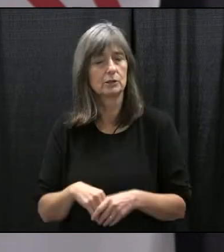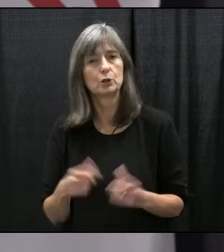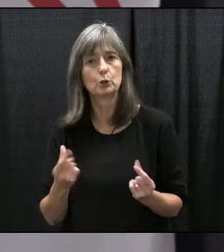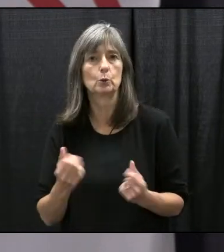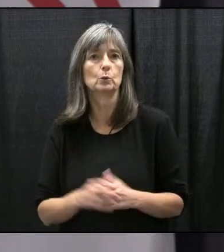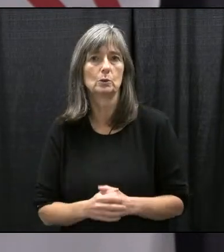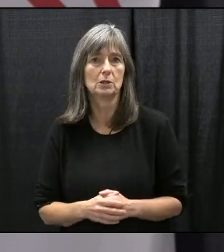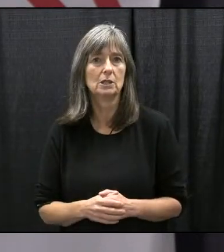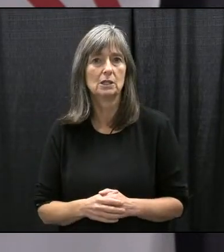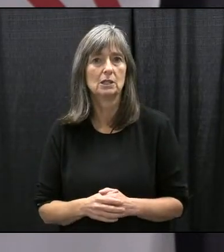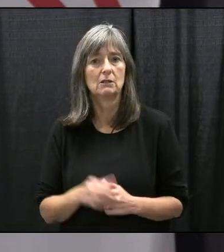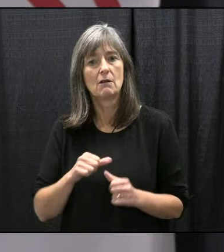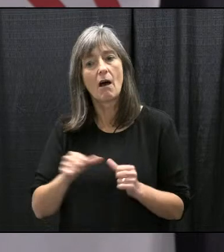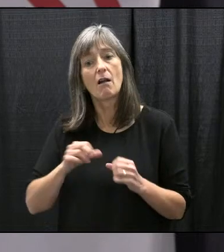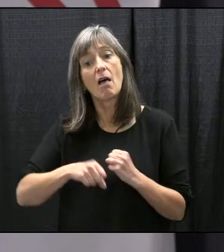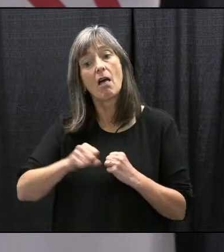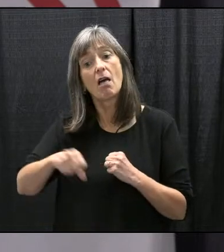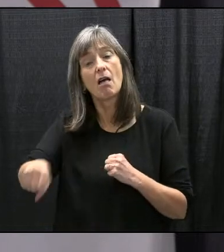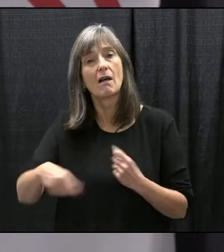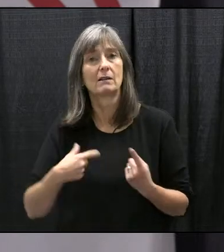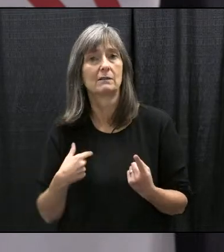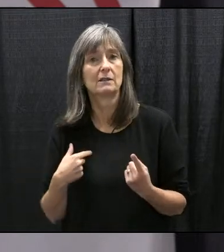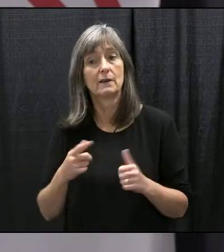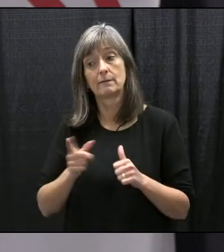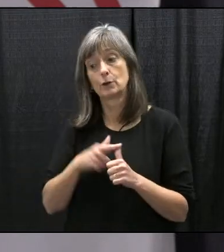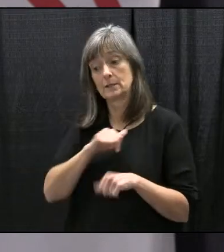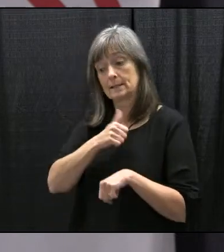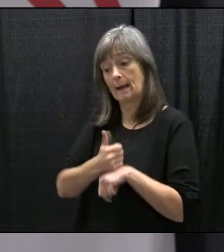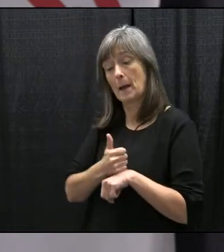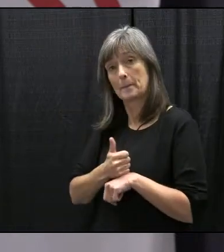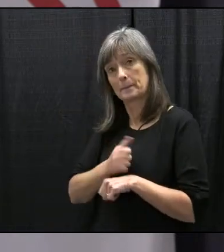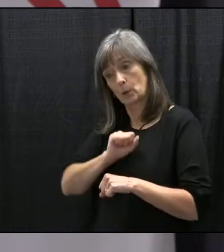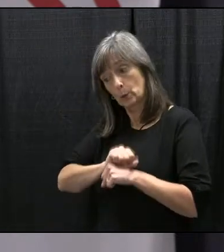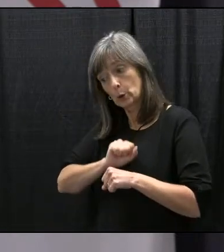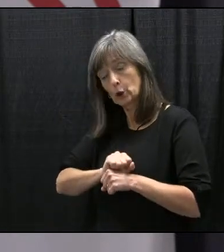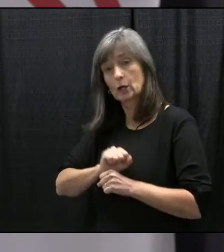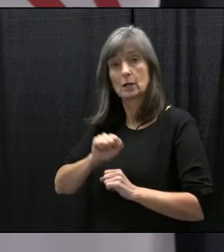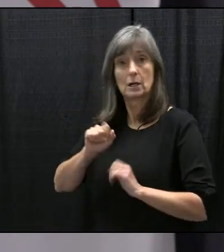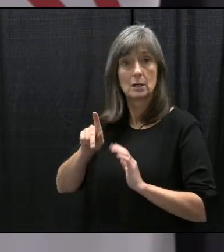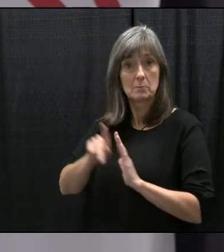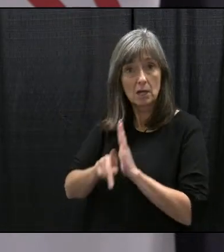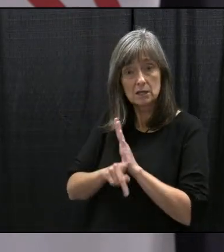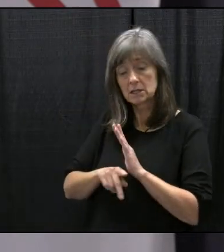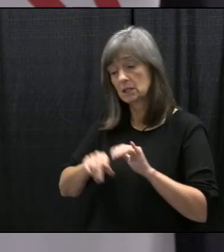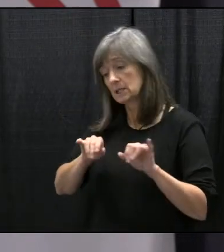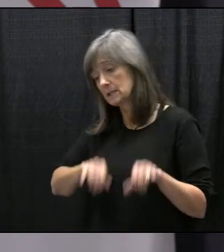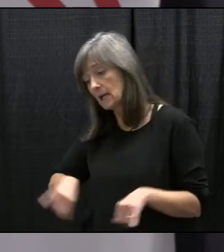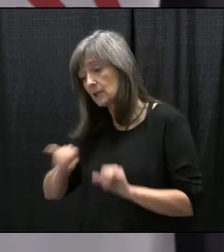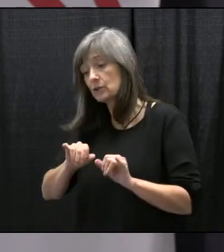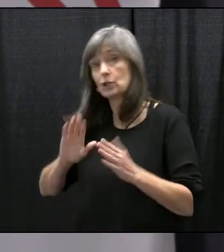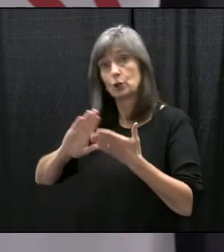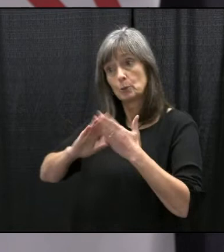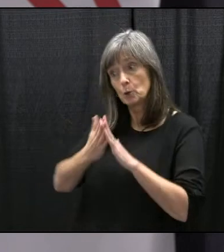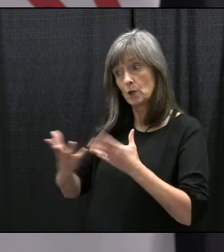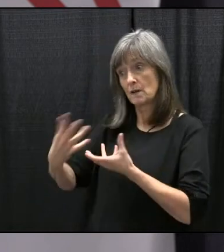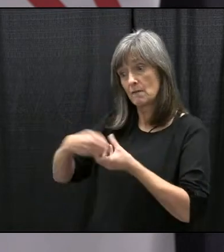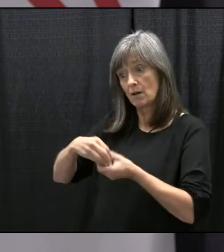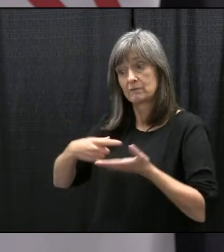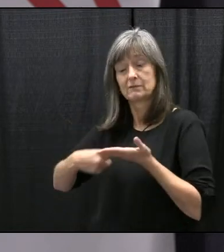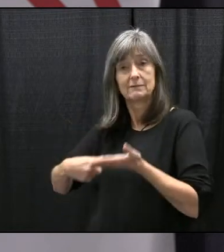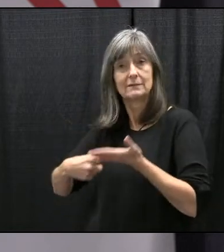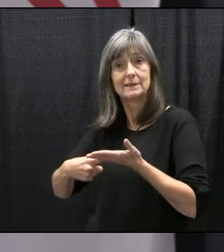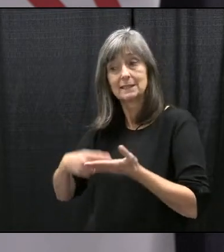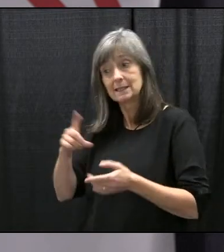processes to get that framework in place, and so that the community, whether you're from